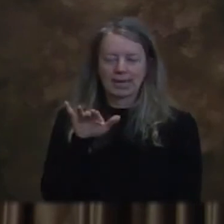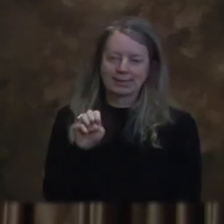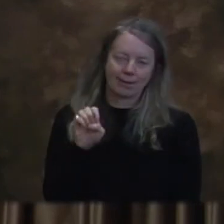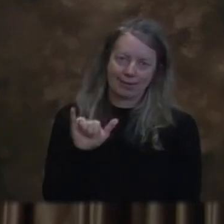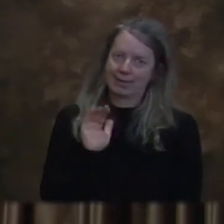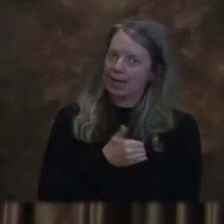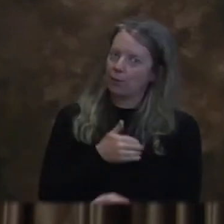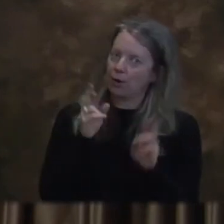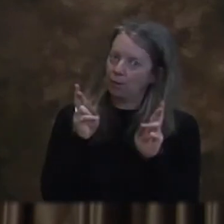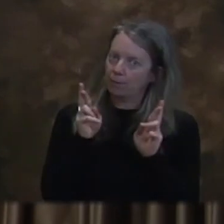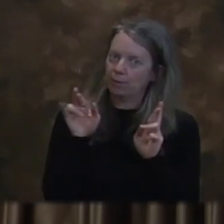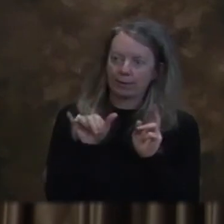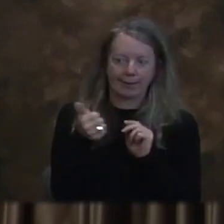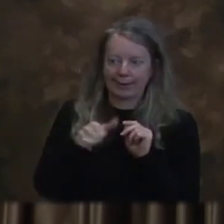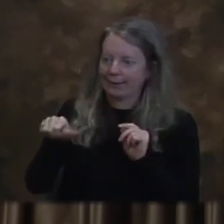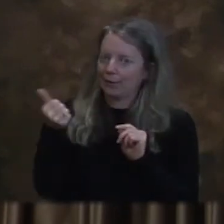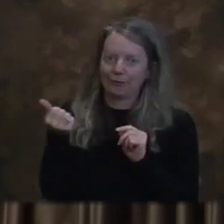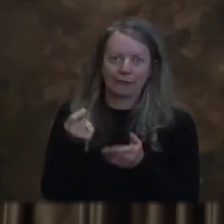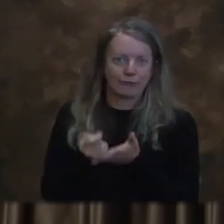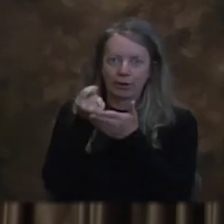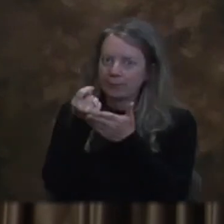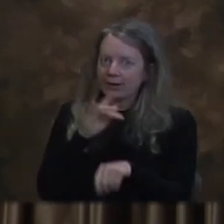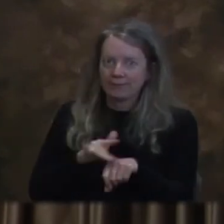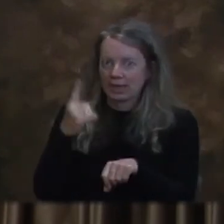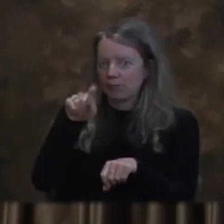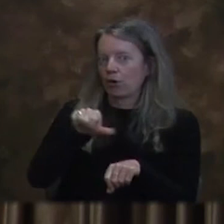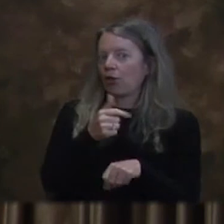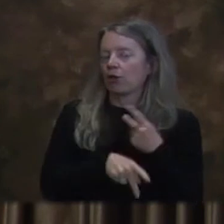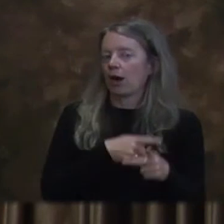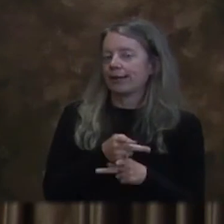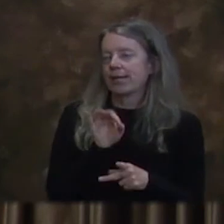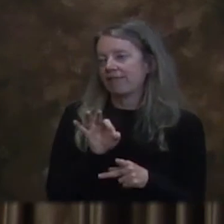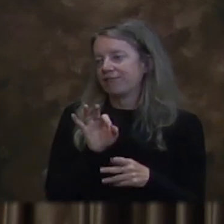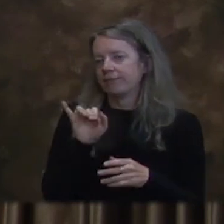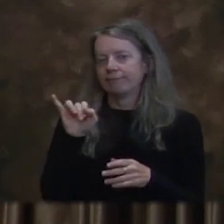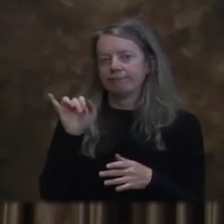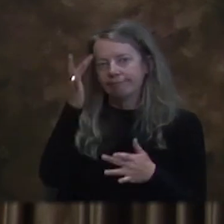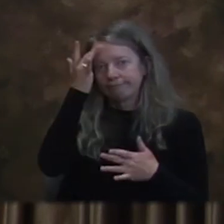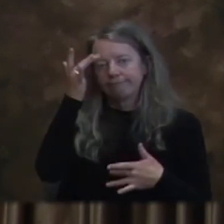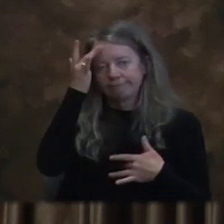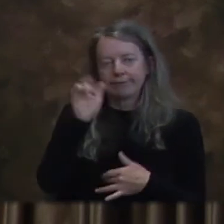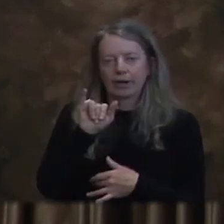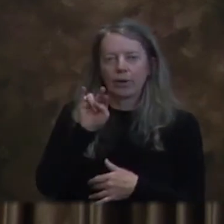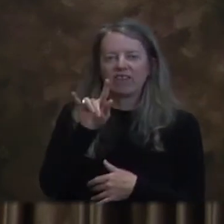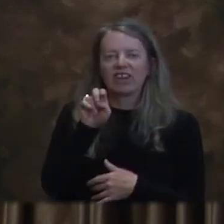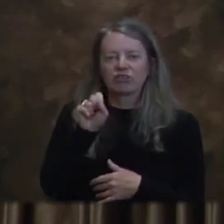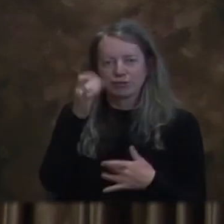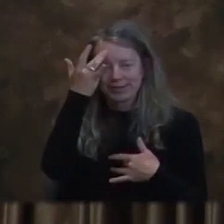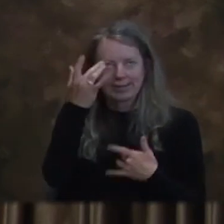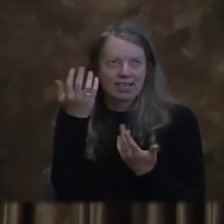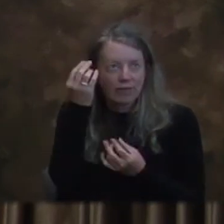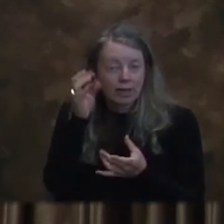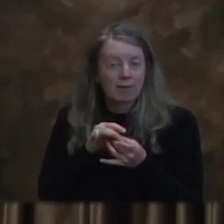just like any other treatment that would be available for other types of infectious diseases, and think about maybe even flu and